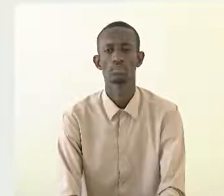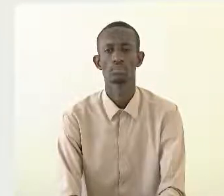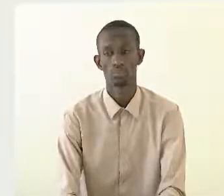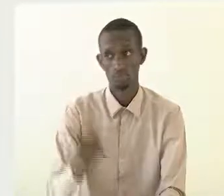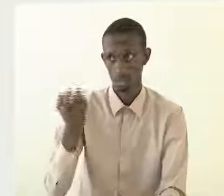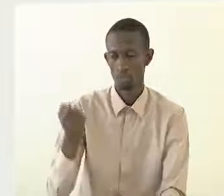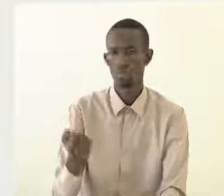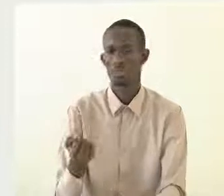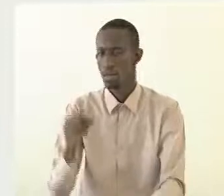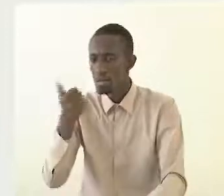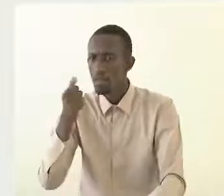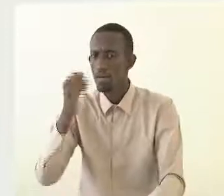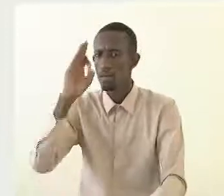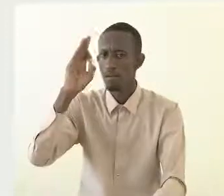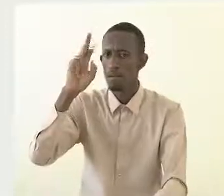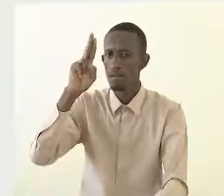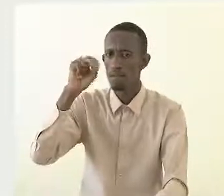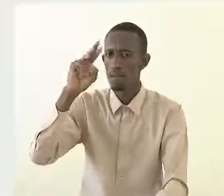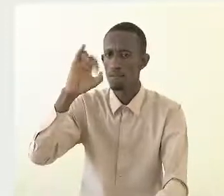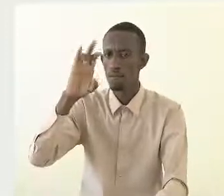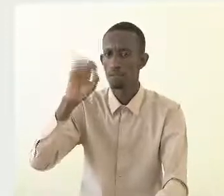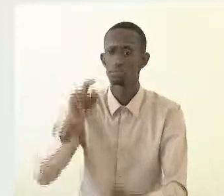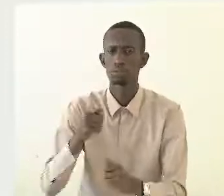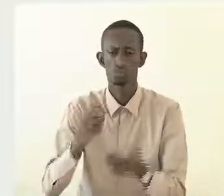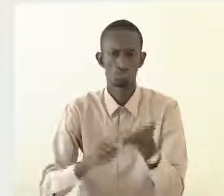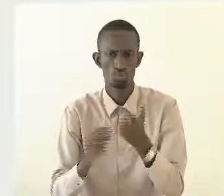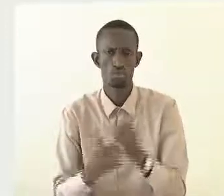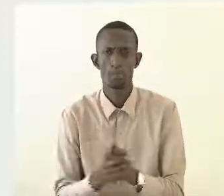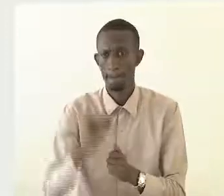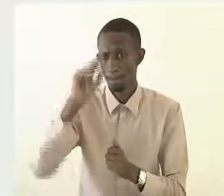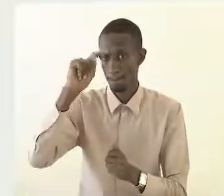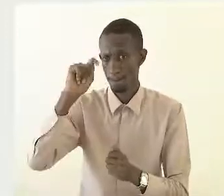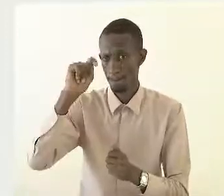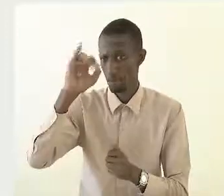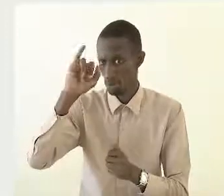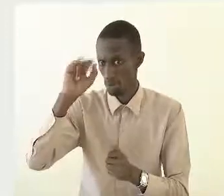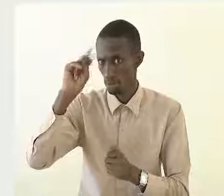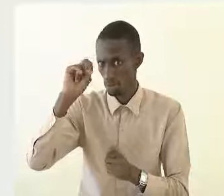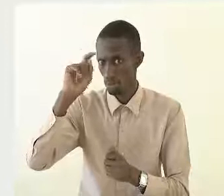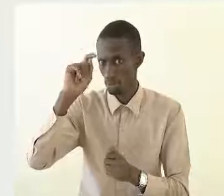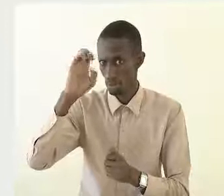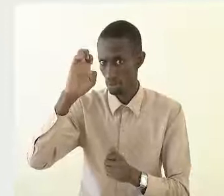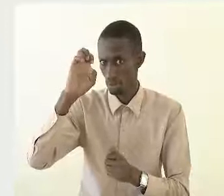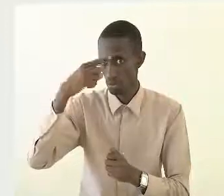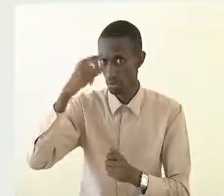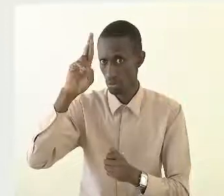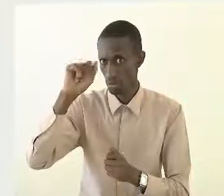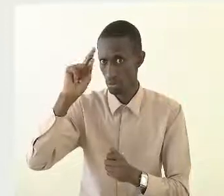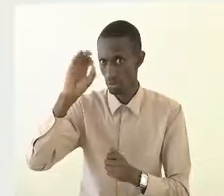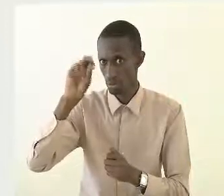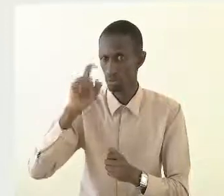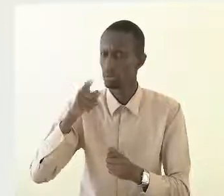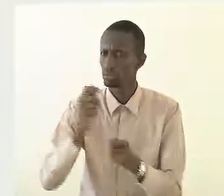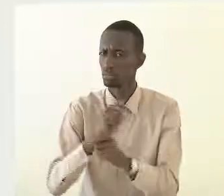other functions where we use the integration by change of variable. Means that we are going